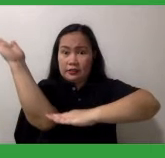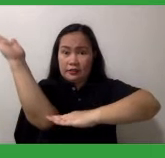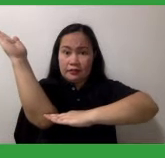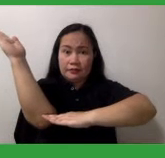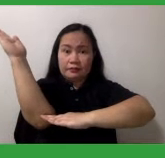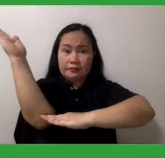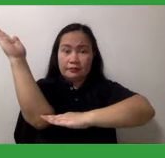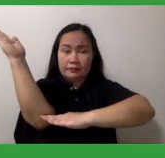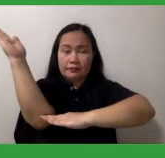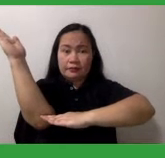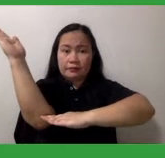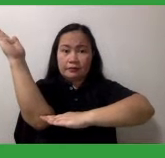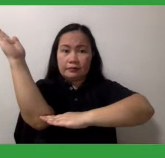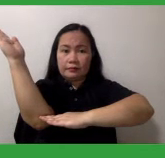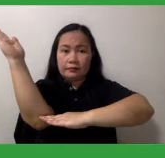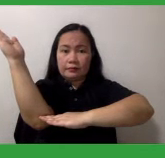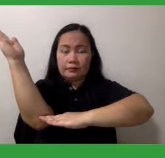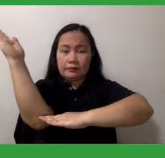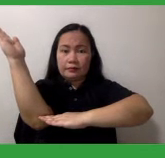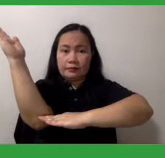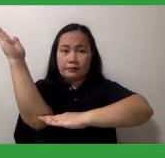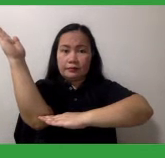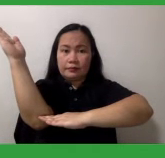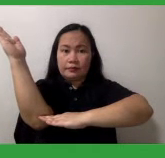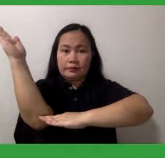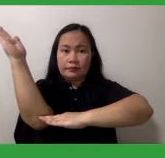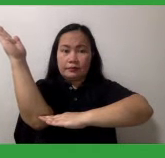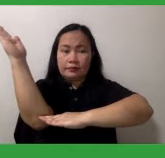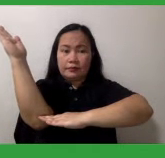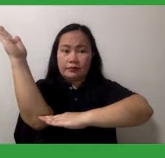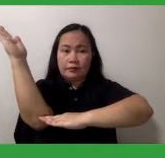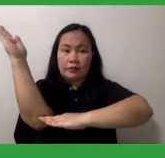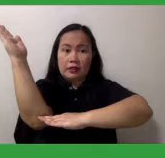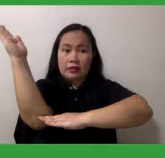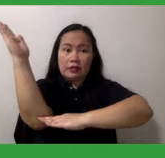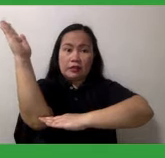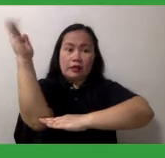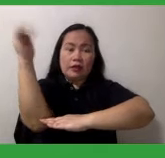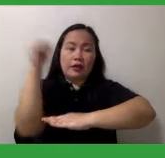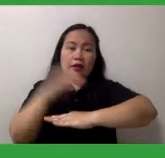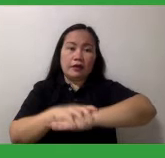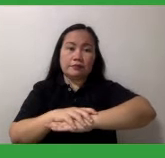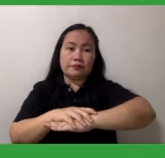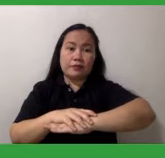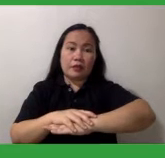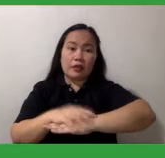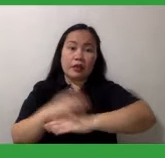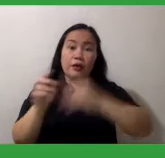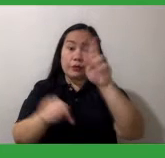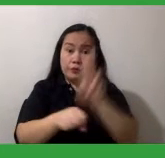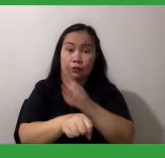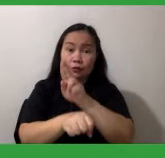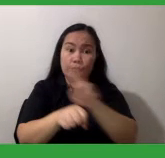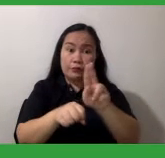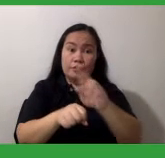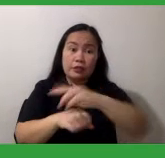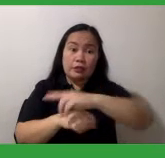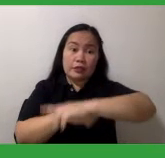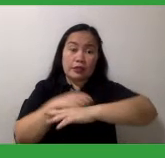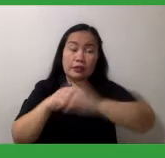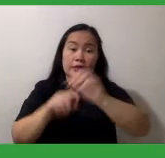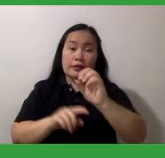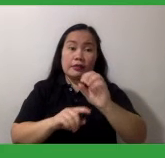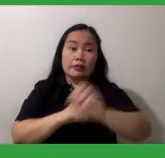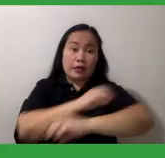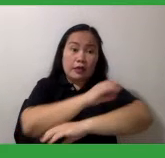hanggang C. Again, since ang zero natin ay nasa outer scale or nasa kaliwa, ang gagamitin natin is yung